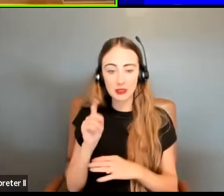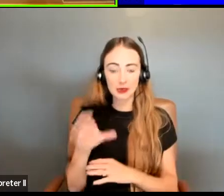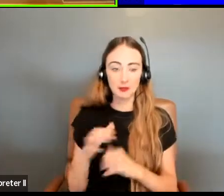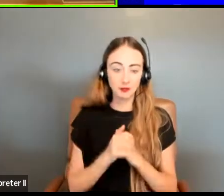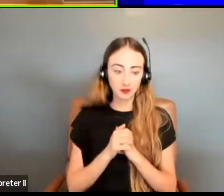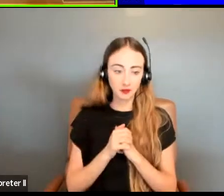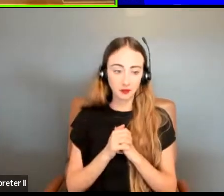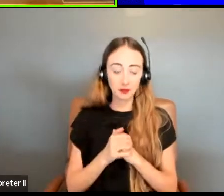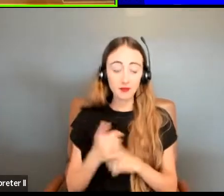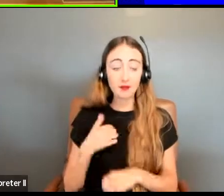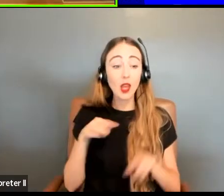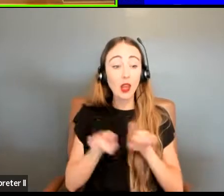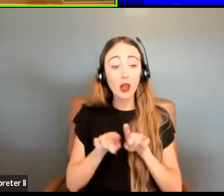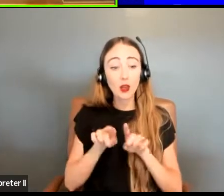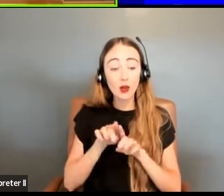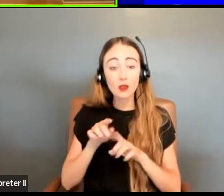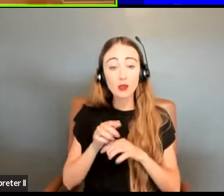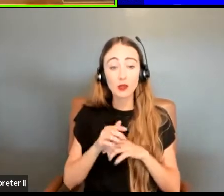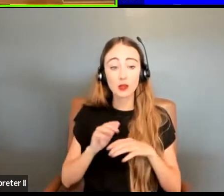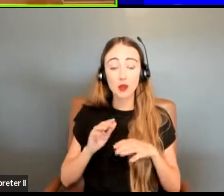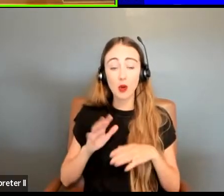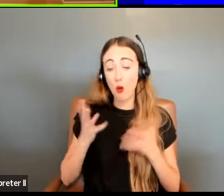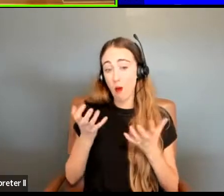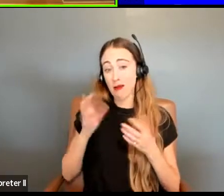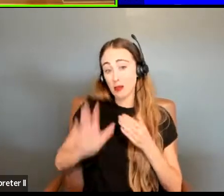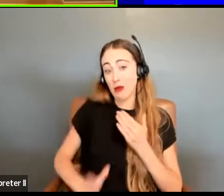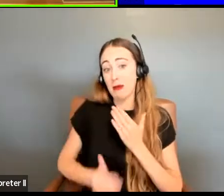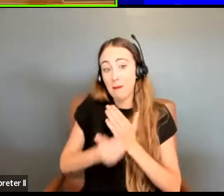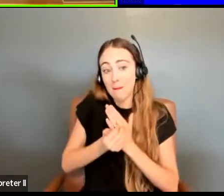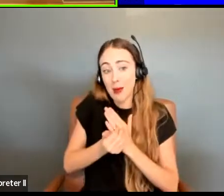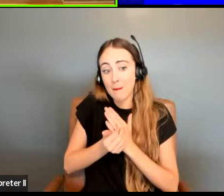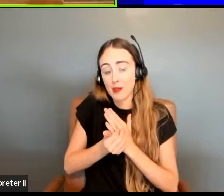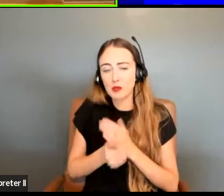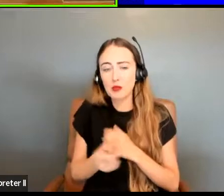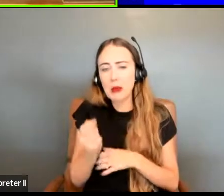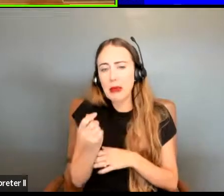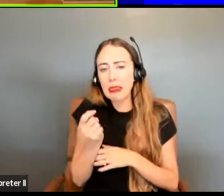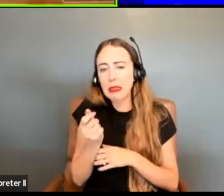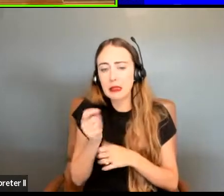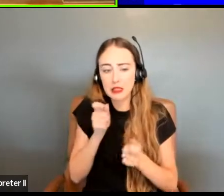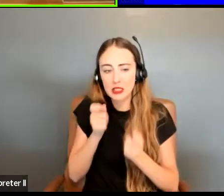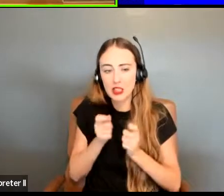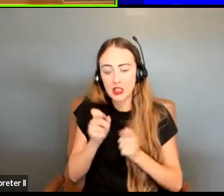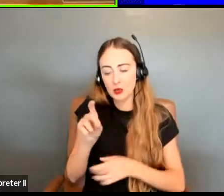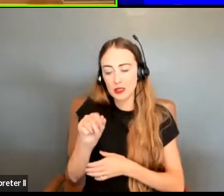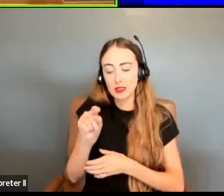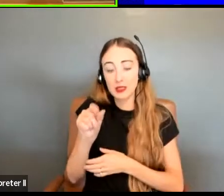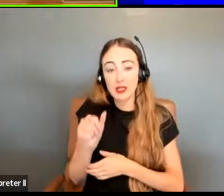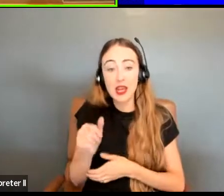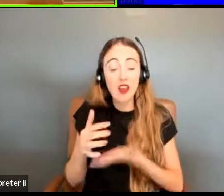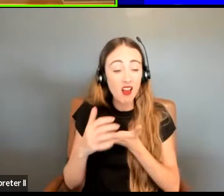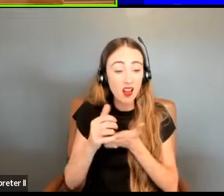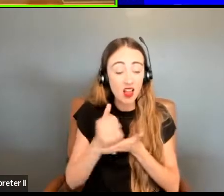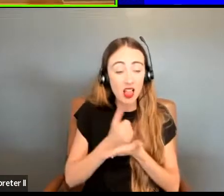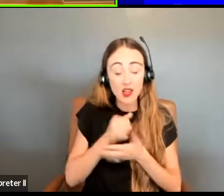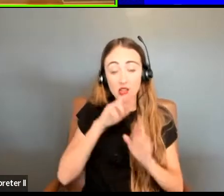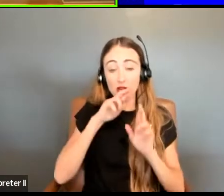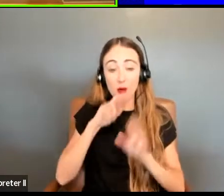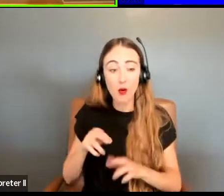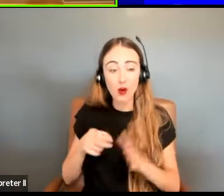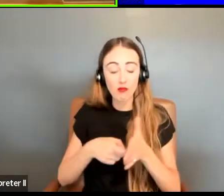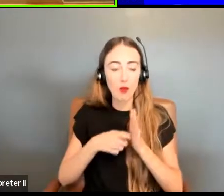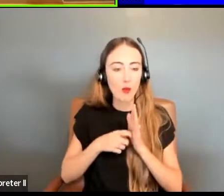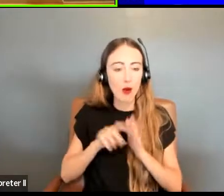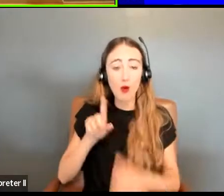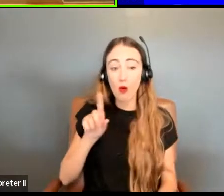I also intend to offer an amendment to this bill, which will make a minor change to one of the data collection and reporting requirements. Instead